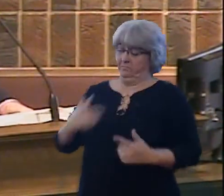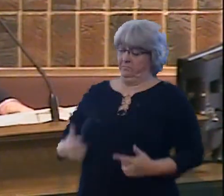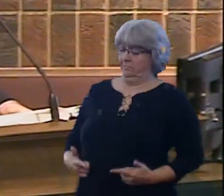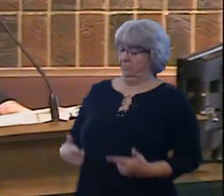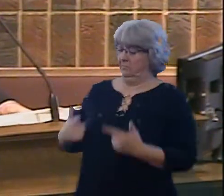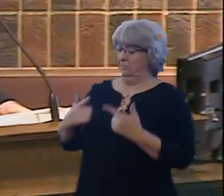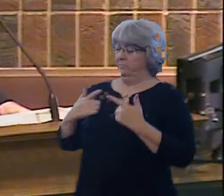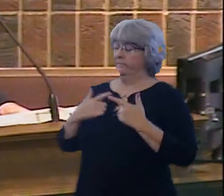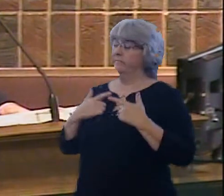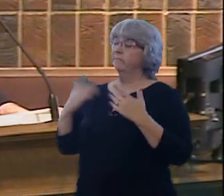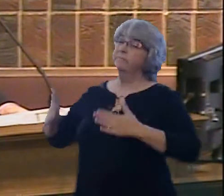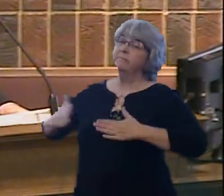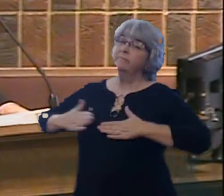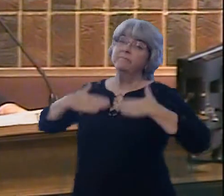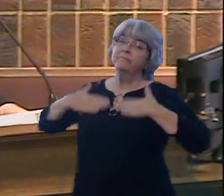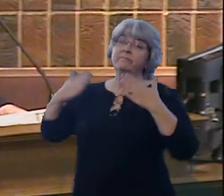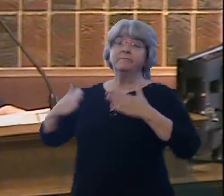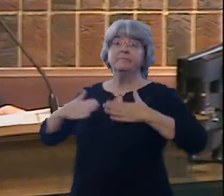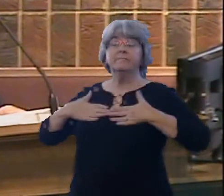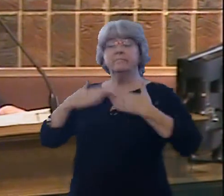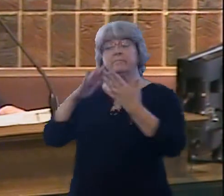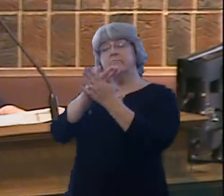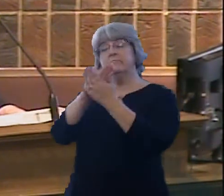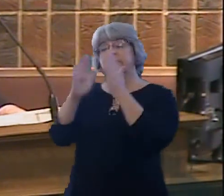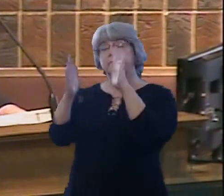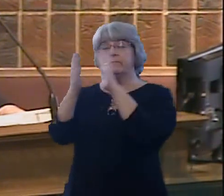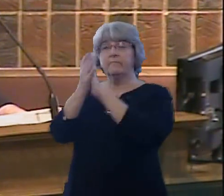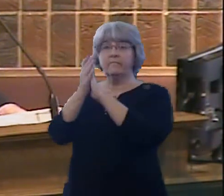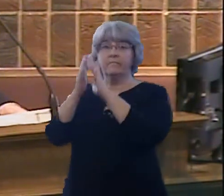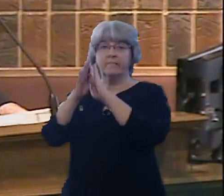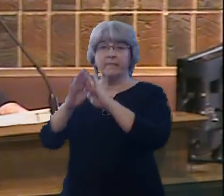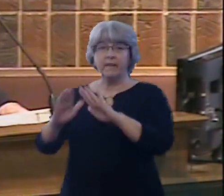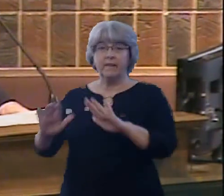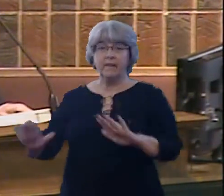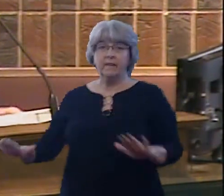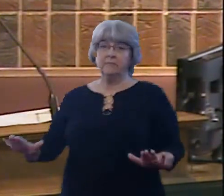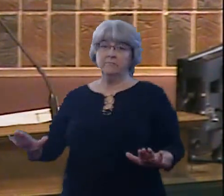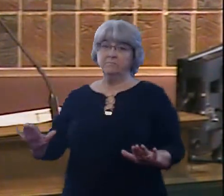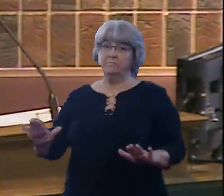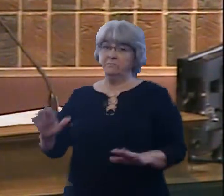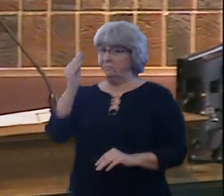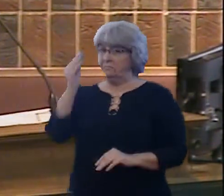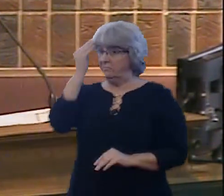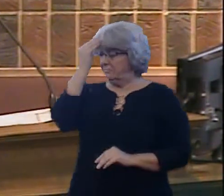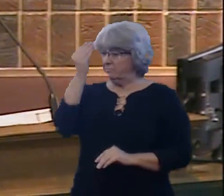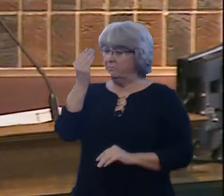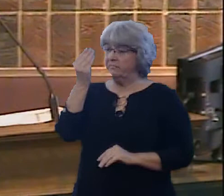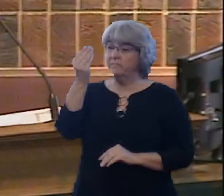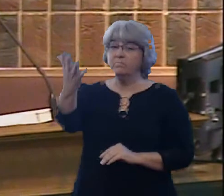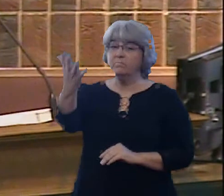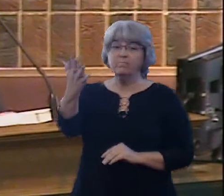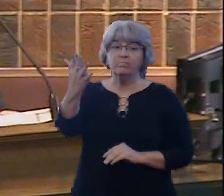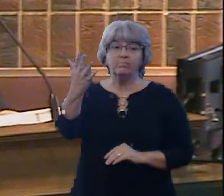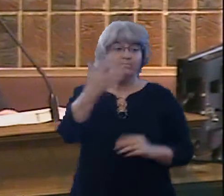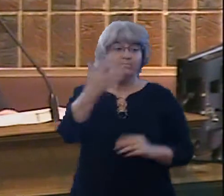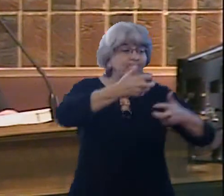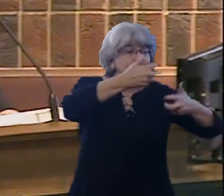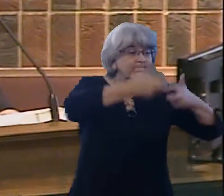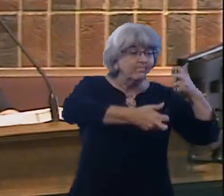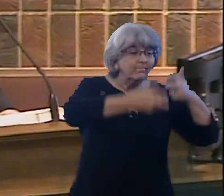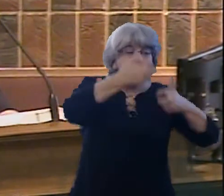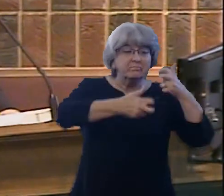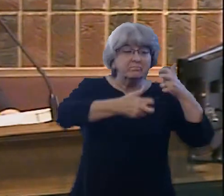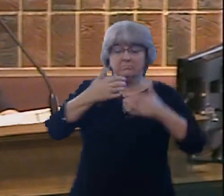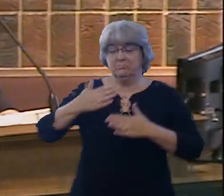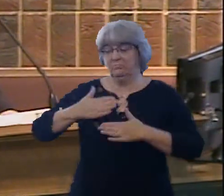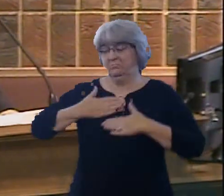the sunshine that I in peace abide. But this one thing I know,